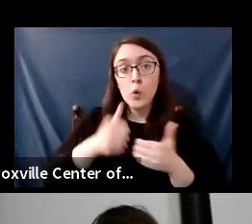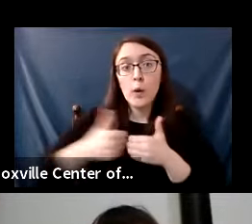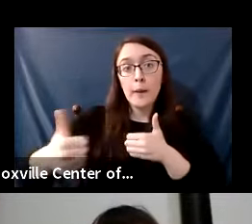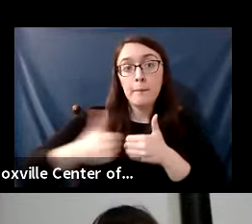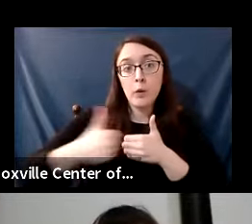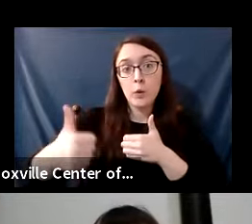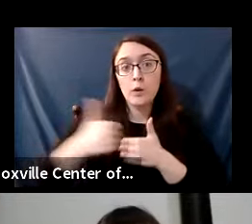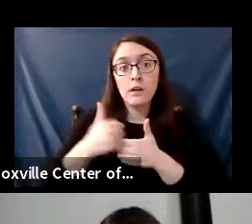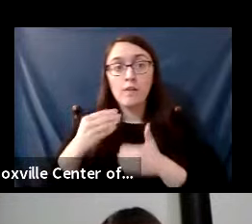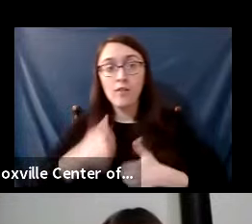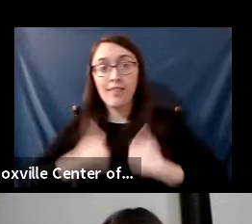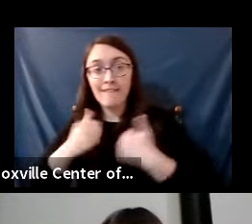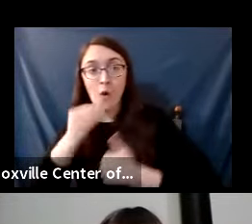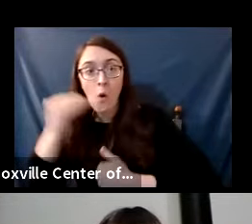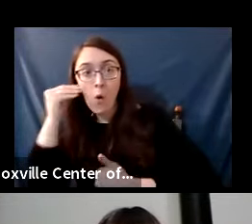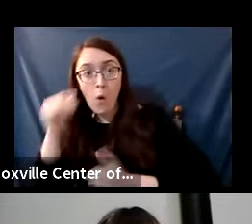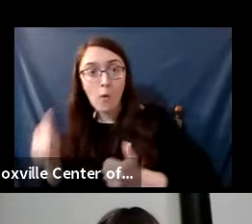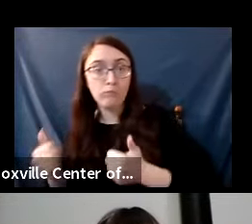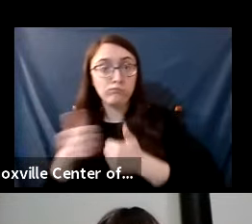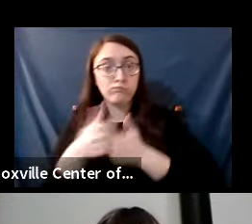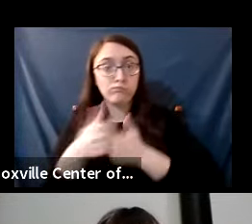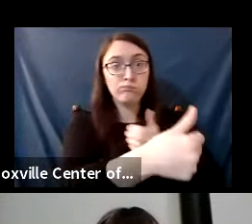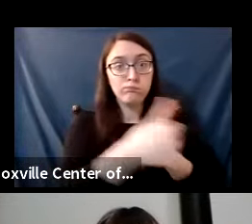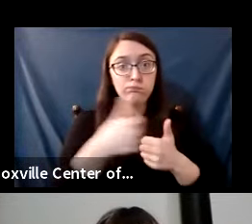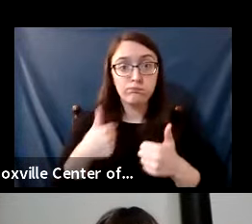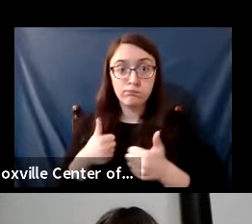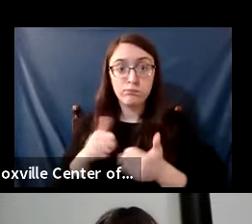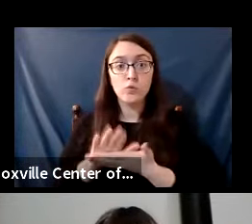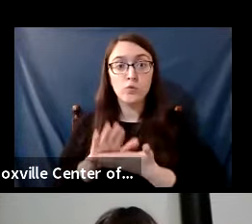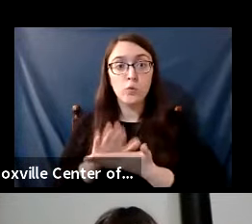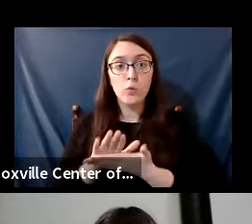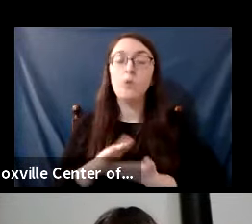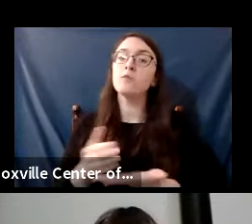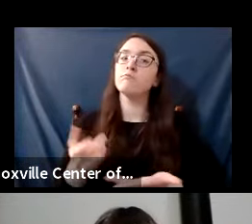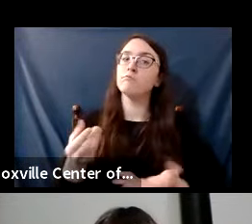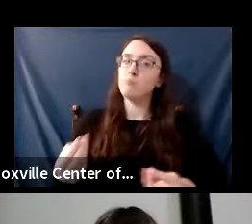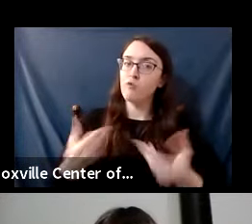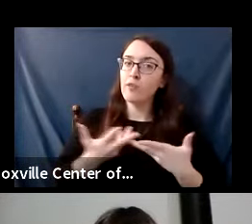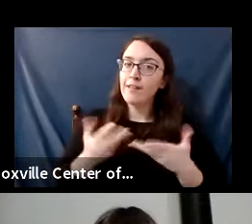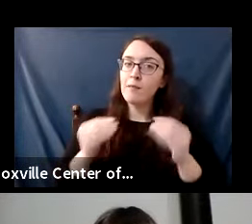as well to give us even more accurate numbers for our campus community.